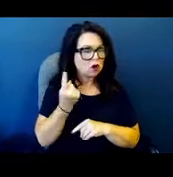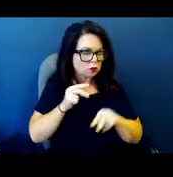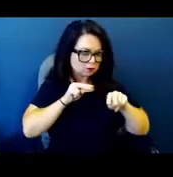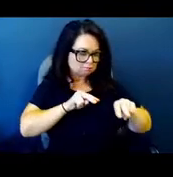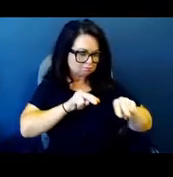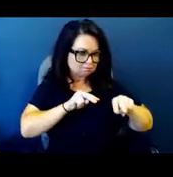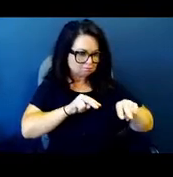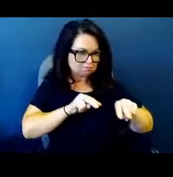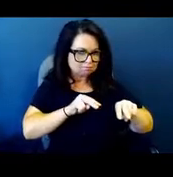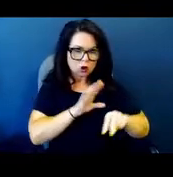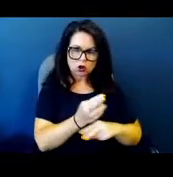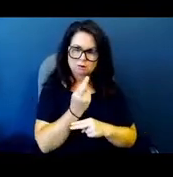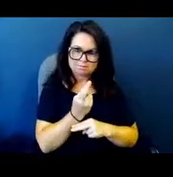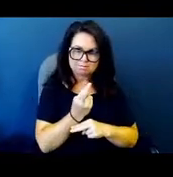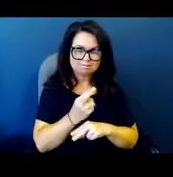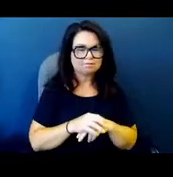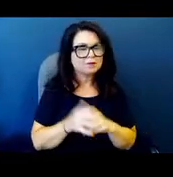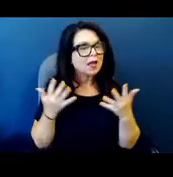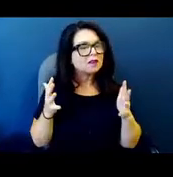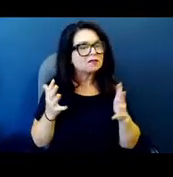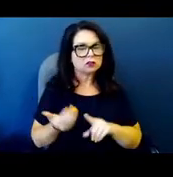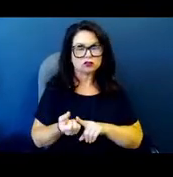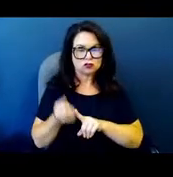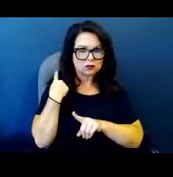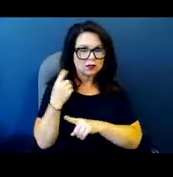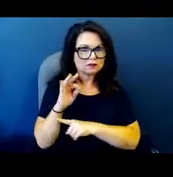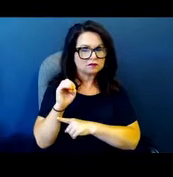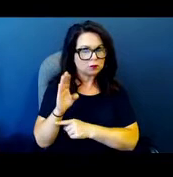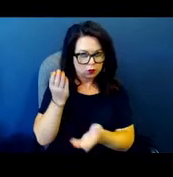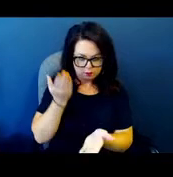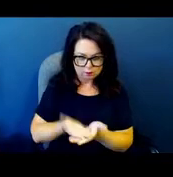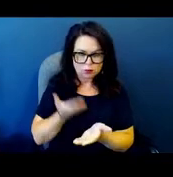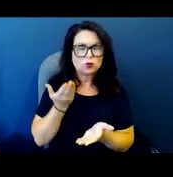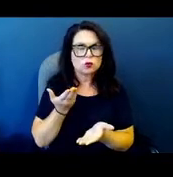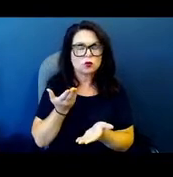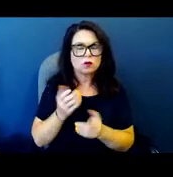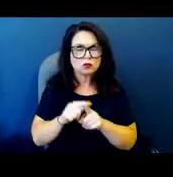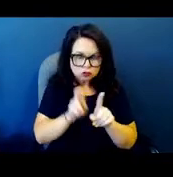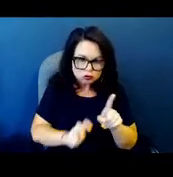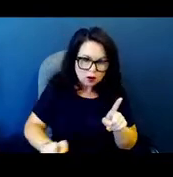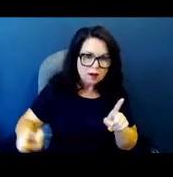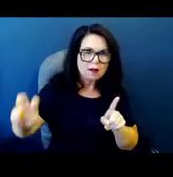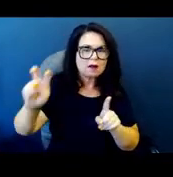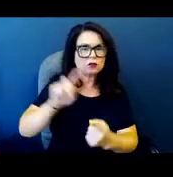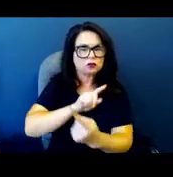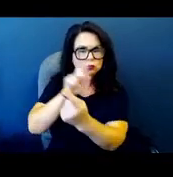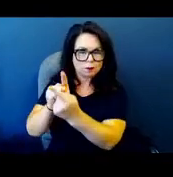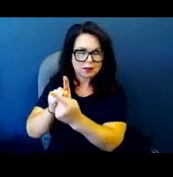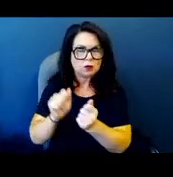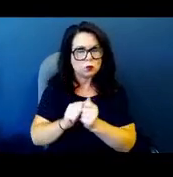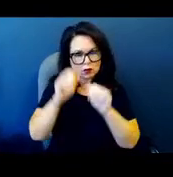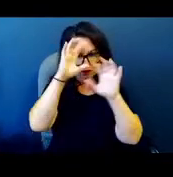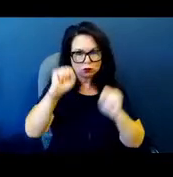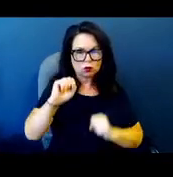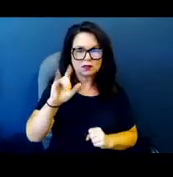last February when she was chosen out of thousands across America to meet President Clinton. It was Anastasia's tiny voice that